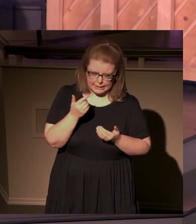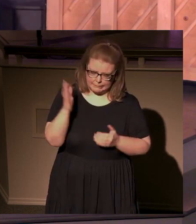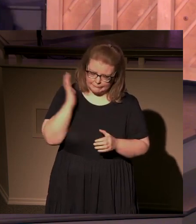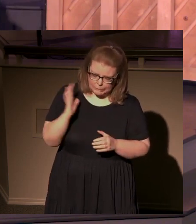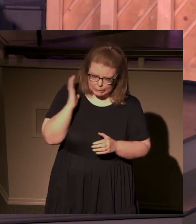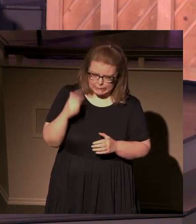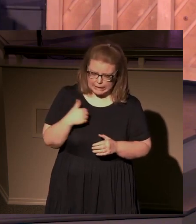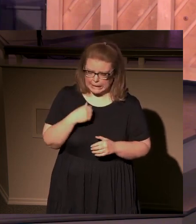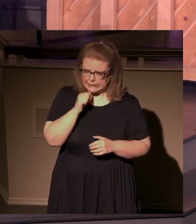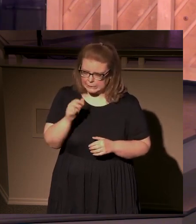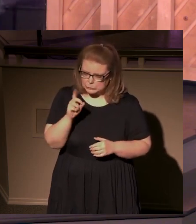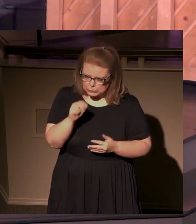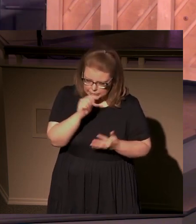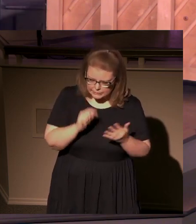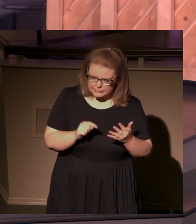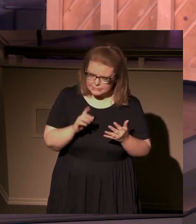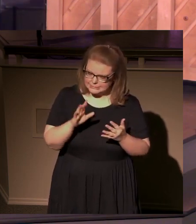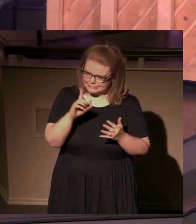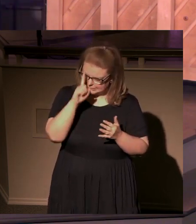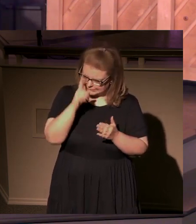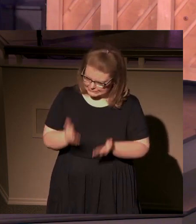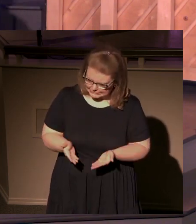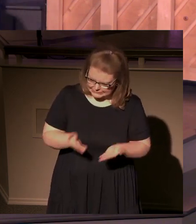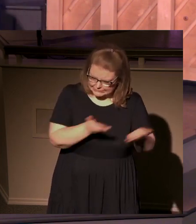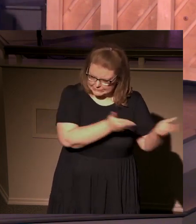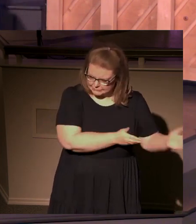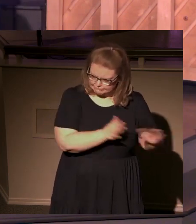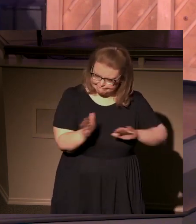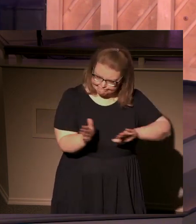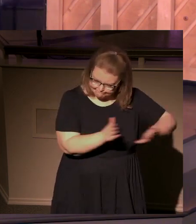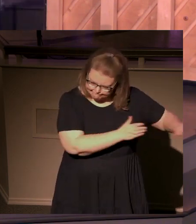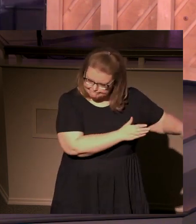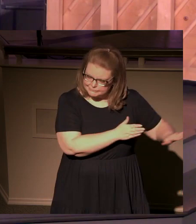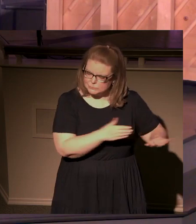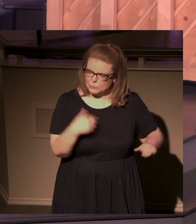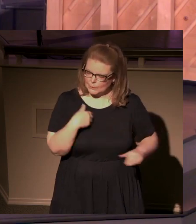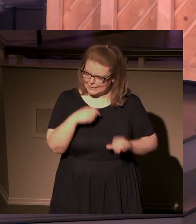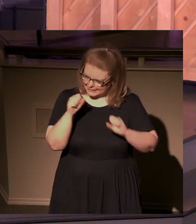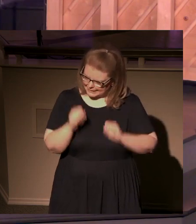do, Lord, so that we might take this next step.